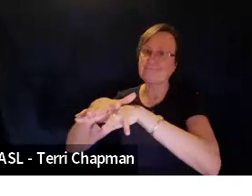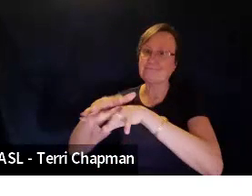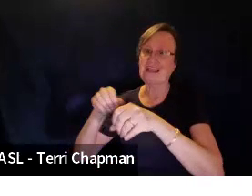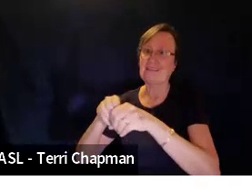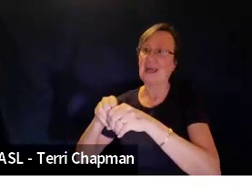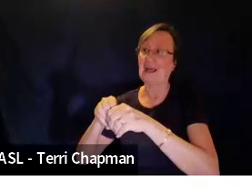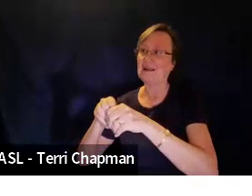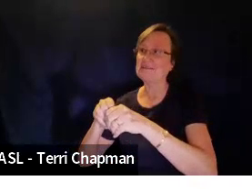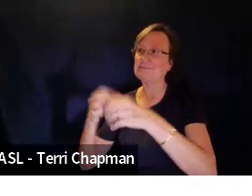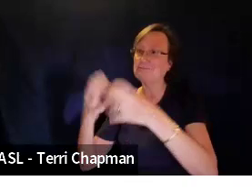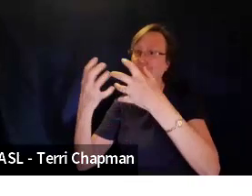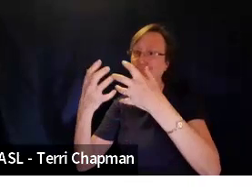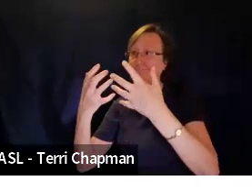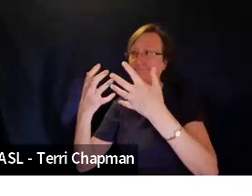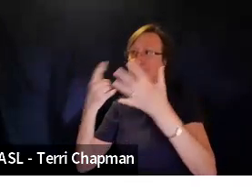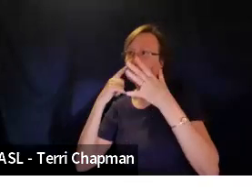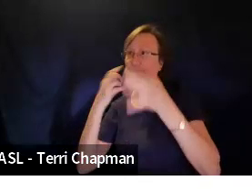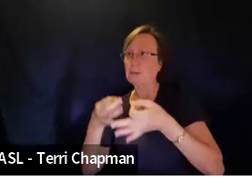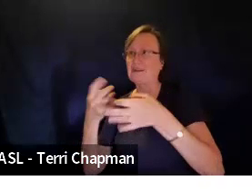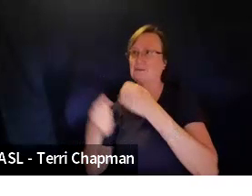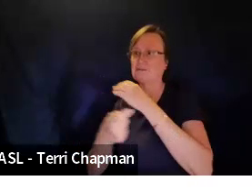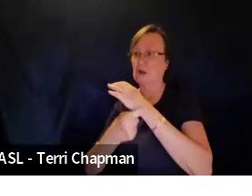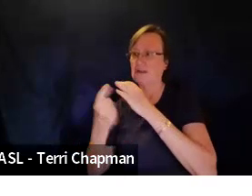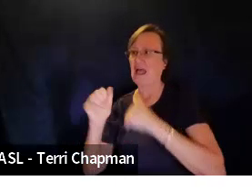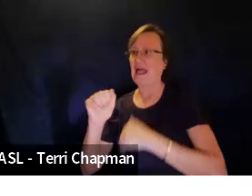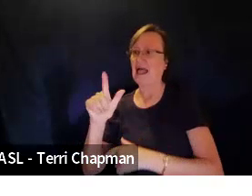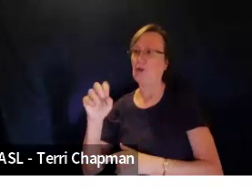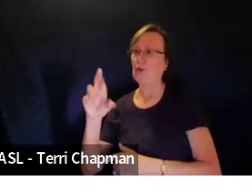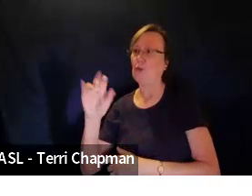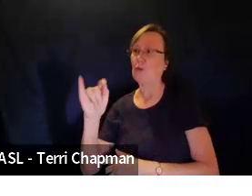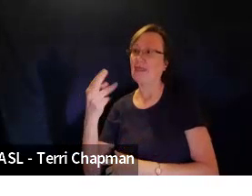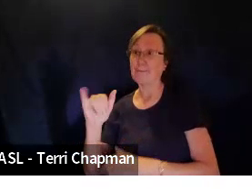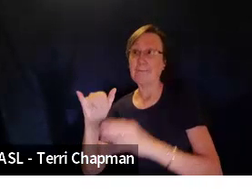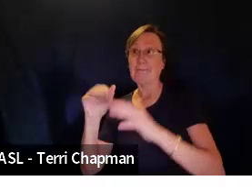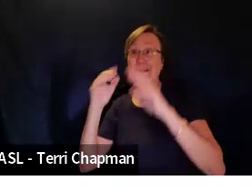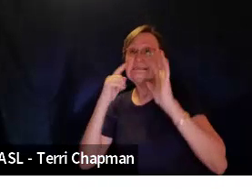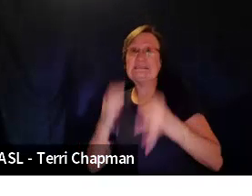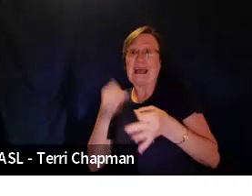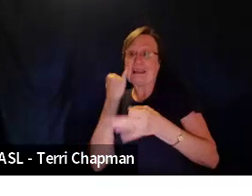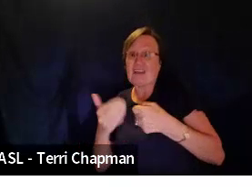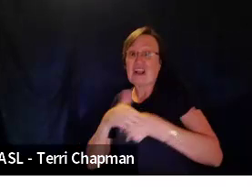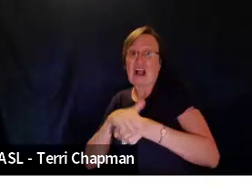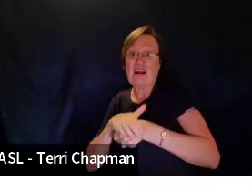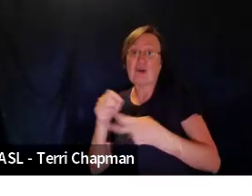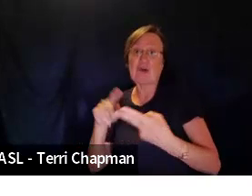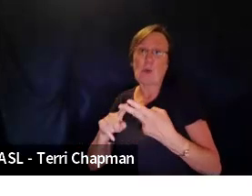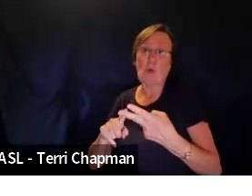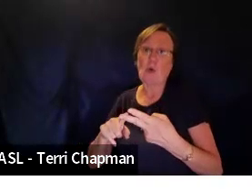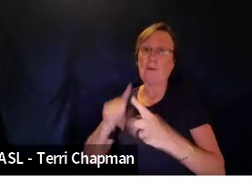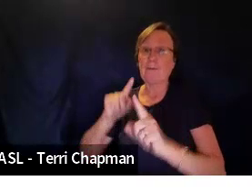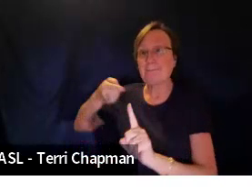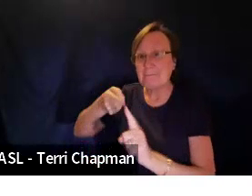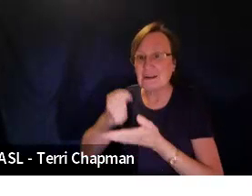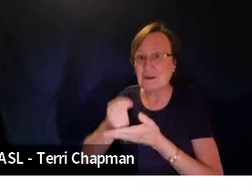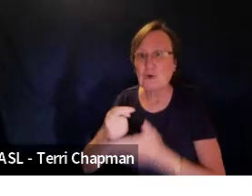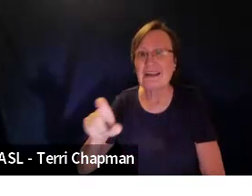those algorithms determine, again, we talk about whether something's covered whether a particular treatment is needed or should